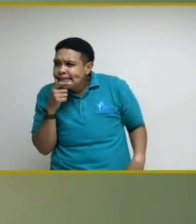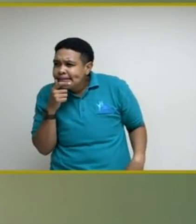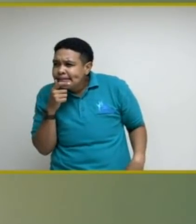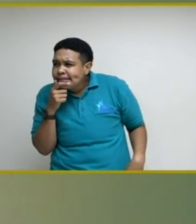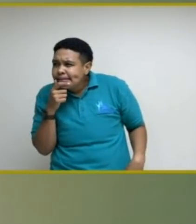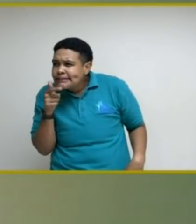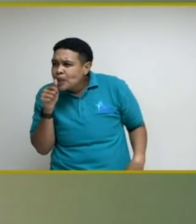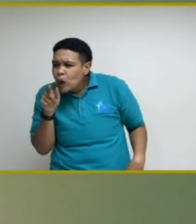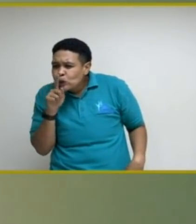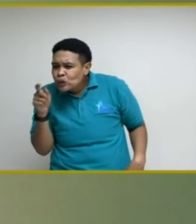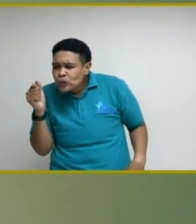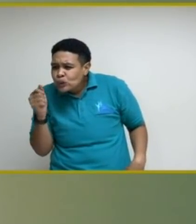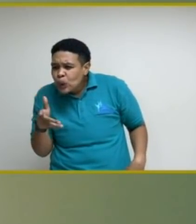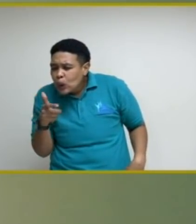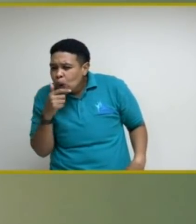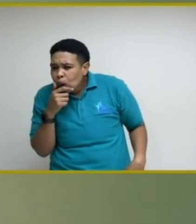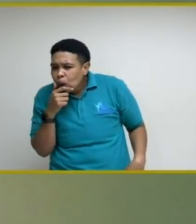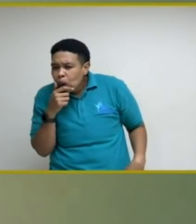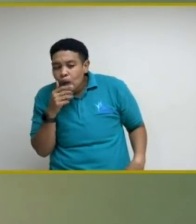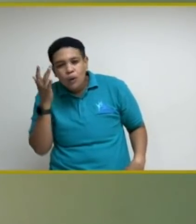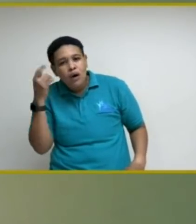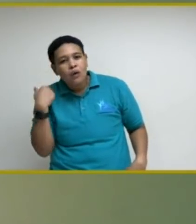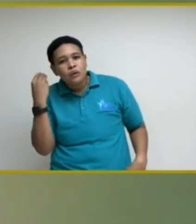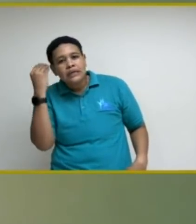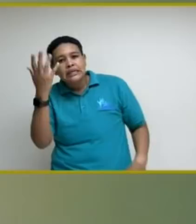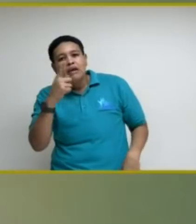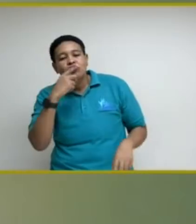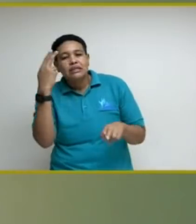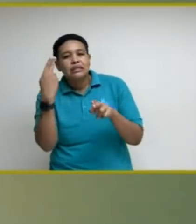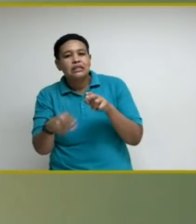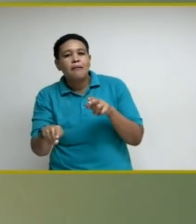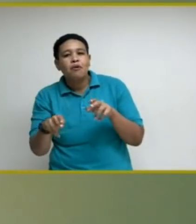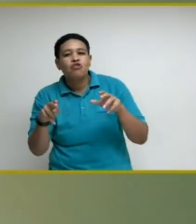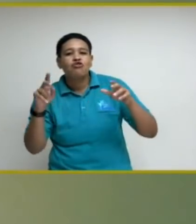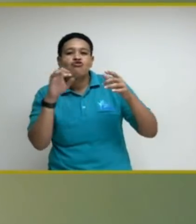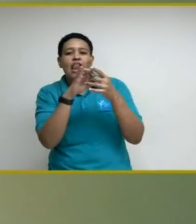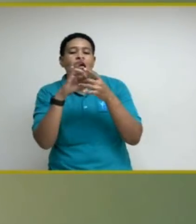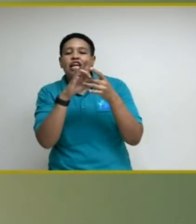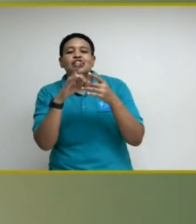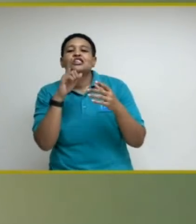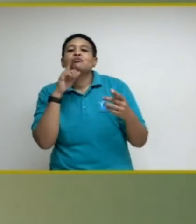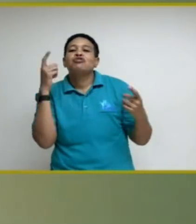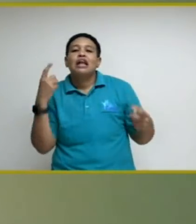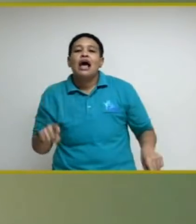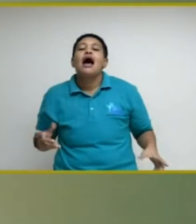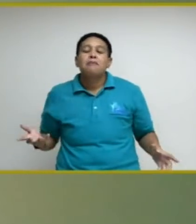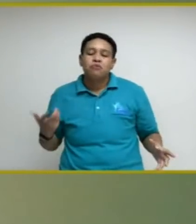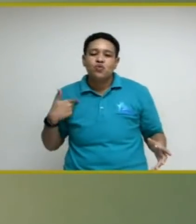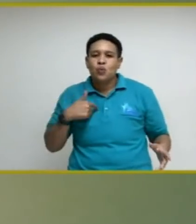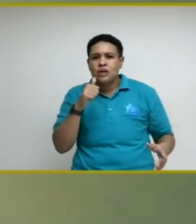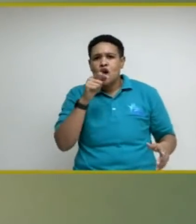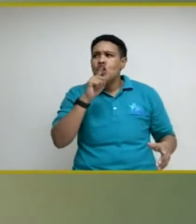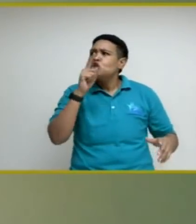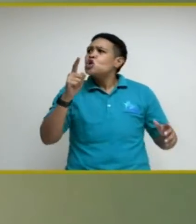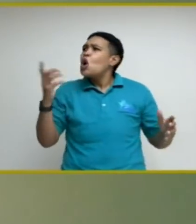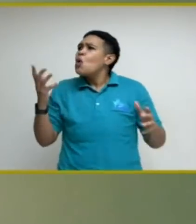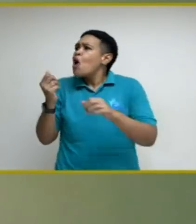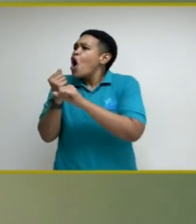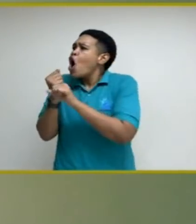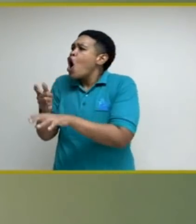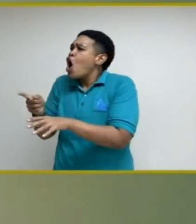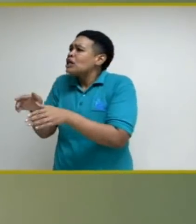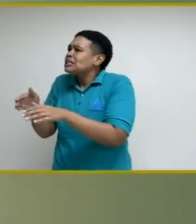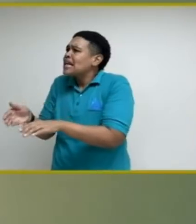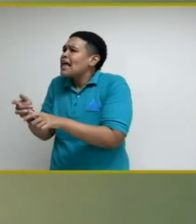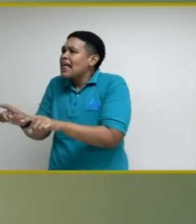so because of the temporal relationship that occurred. So we are not sure what is happening, but